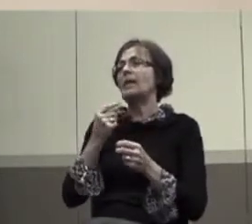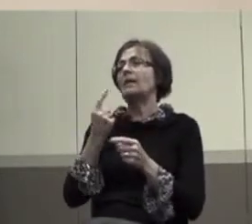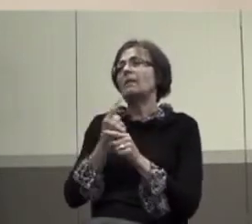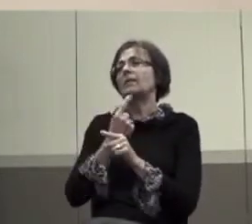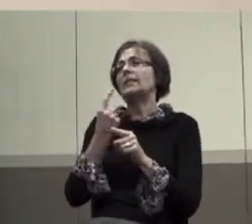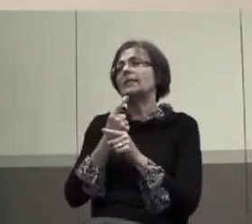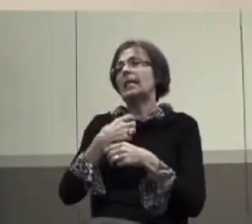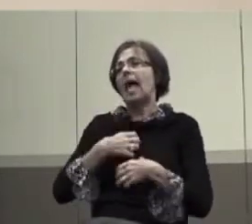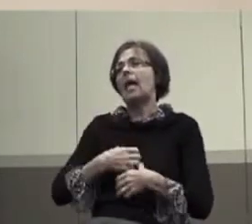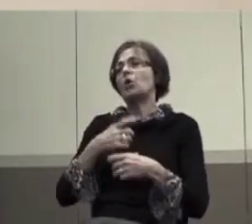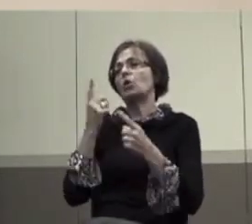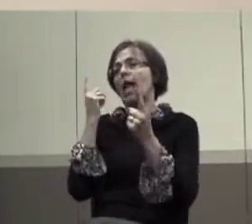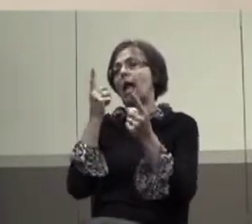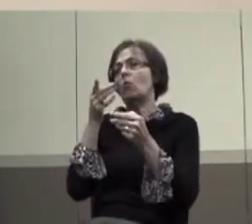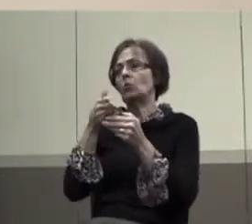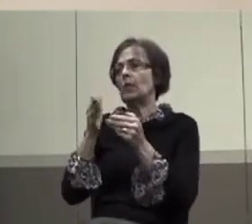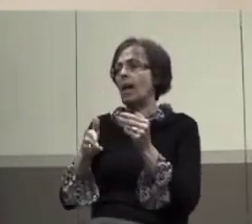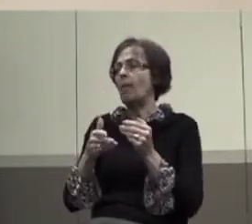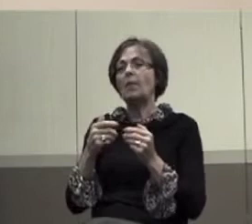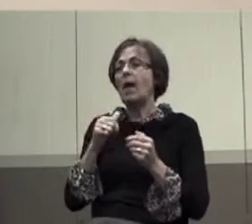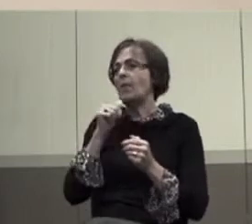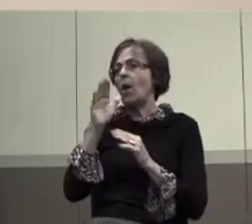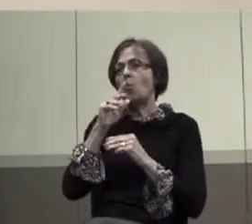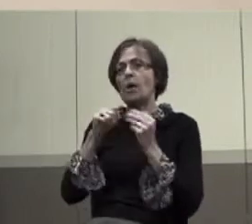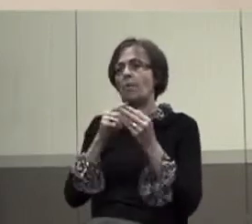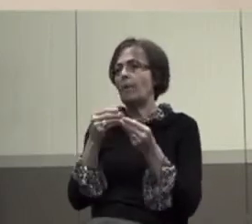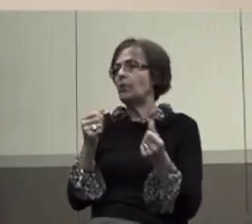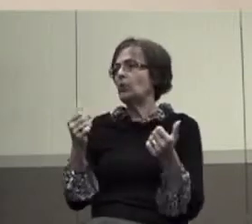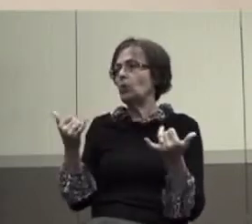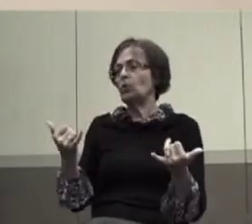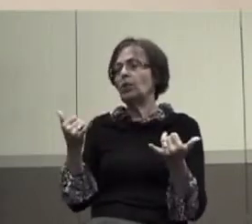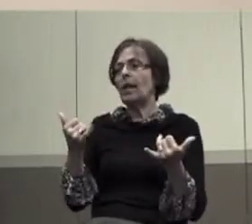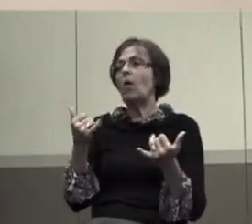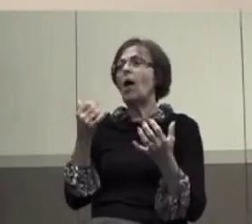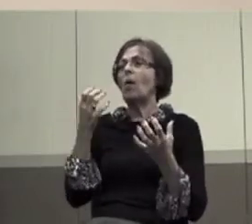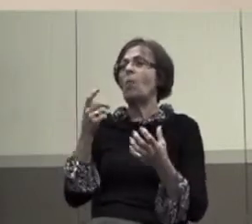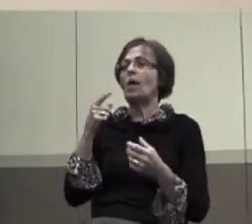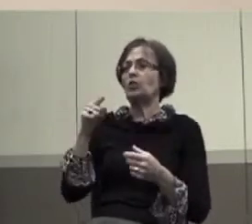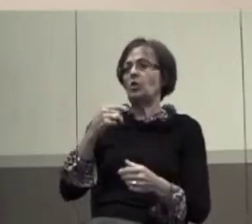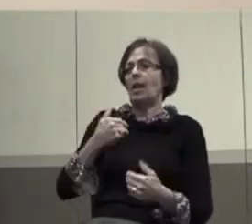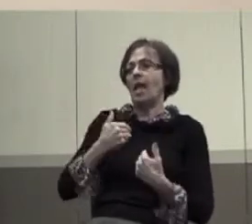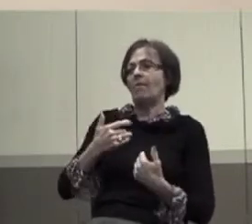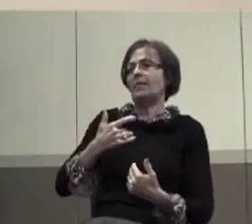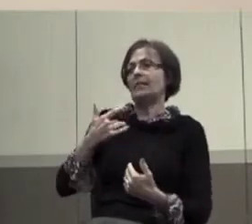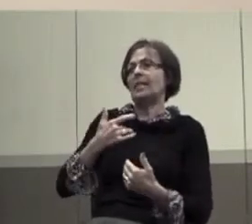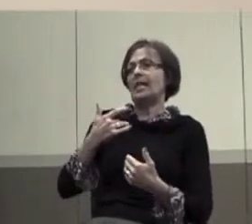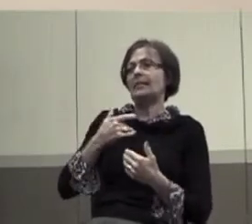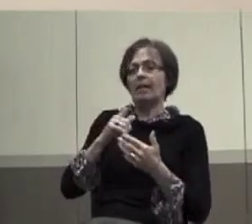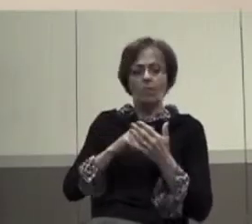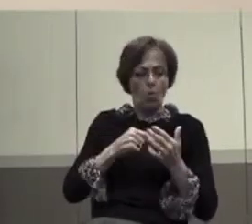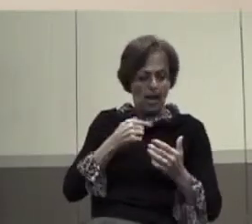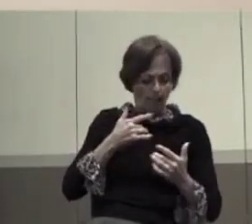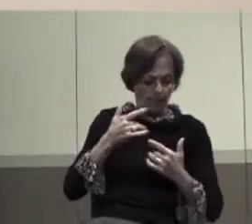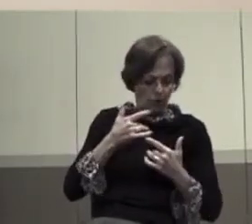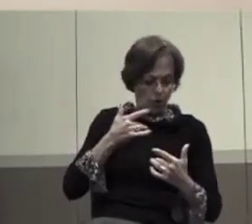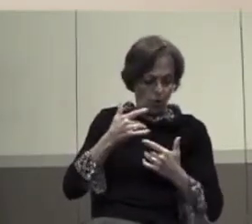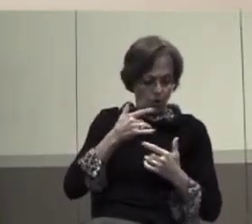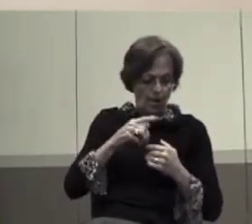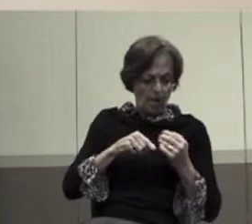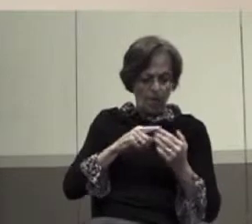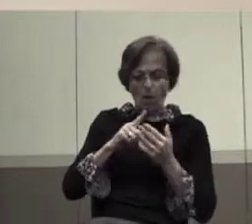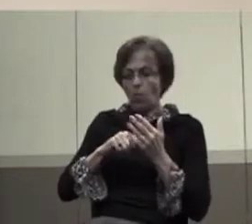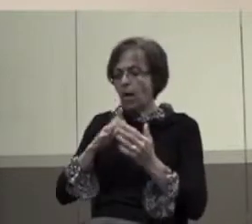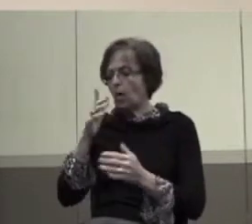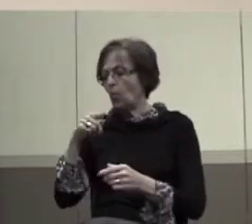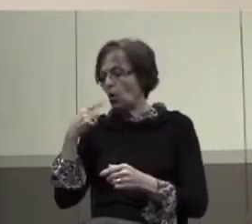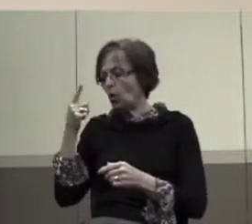outcome. I'm not so worried that you come up with a solution right now. I want to get the sense that you have a sense of, this is what I'm concerned about, and this is what it would look